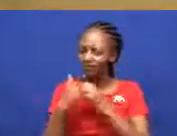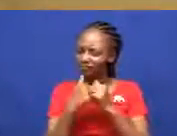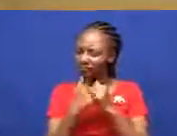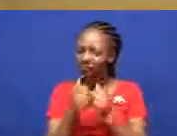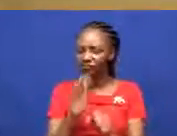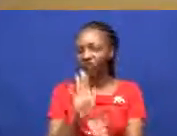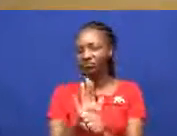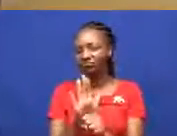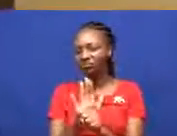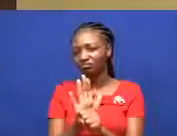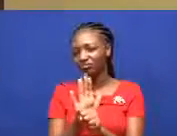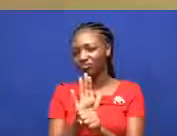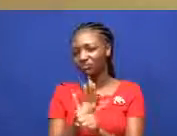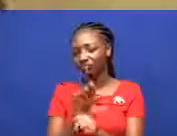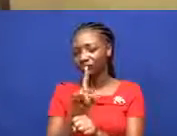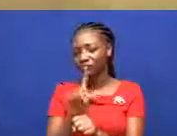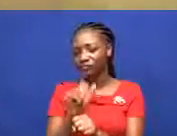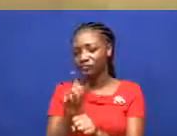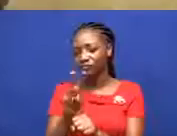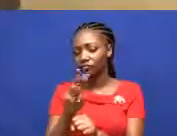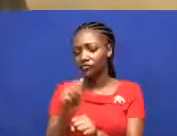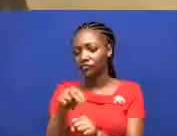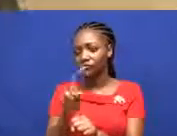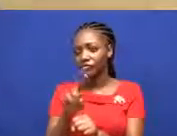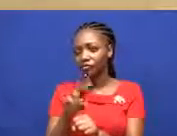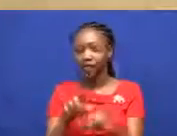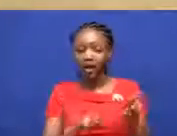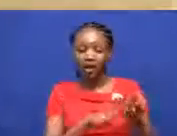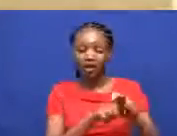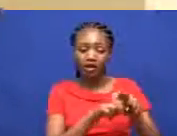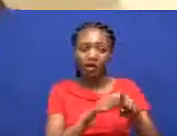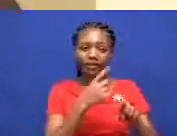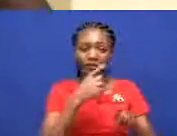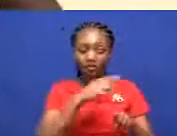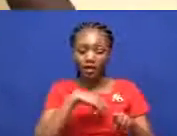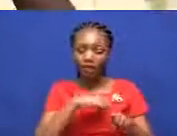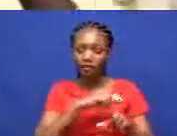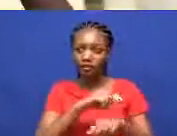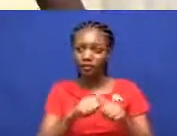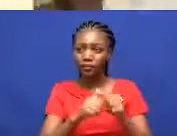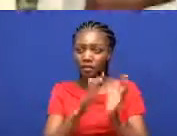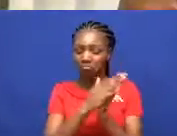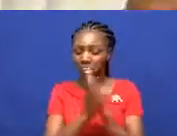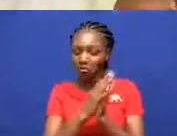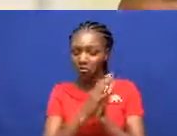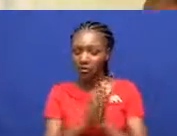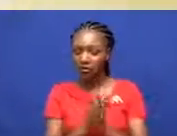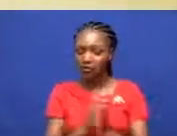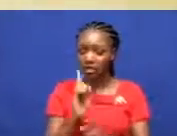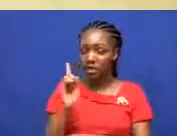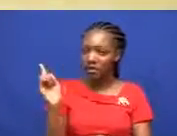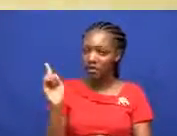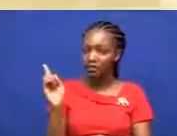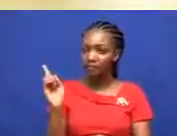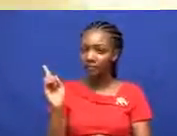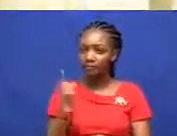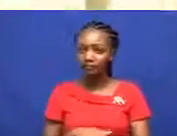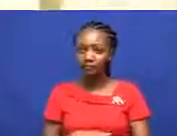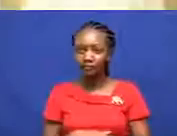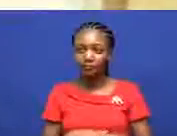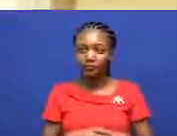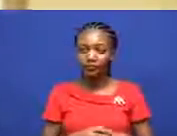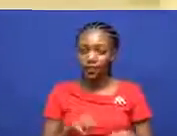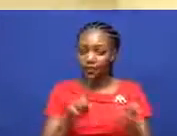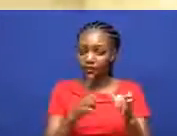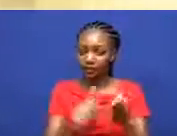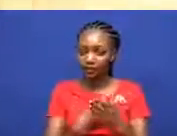together, DJ Skylar's cousin Yvonne Waithaka tells us her side of her story regarding the bubbly DJ. She